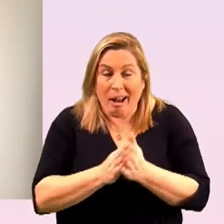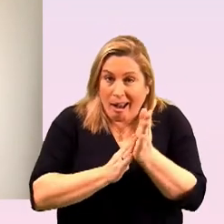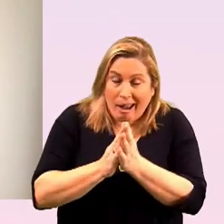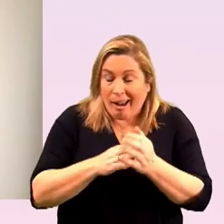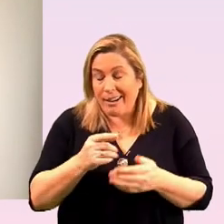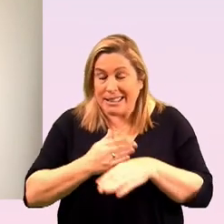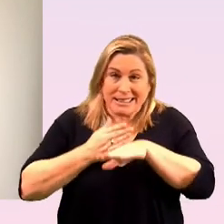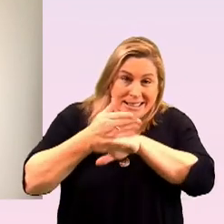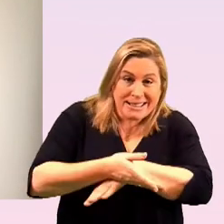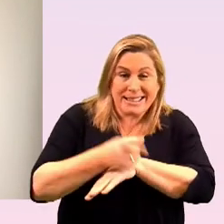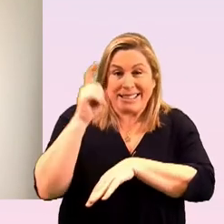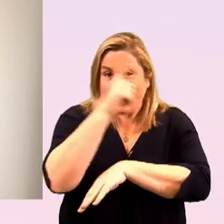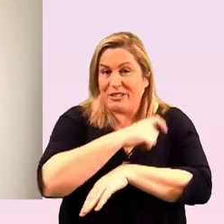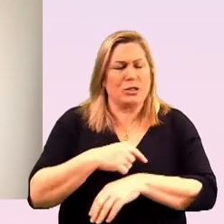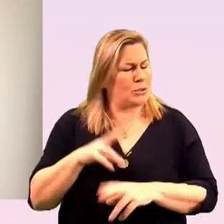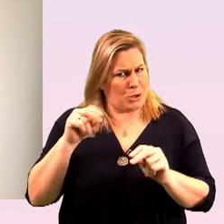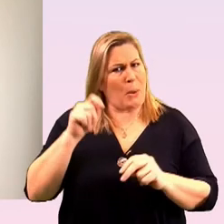we should encourage that. Ambition.